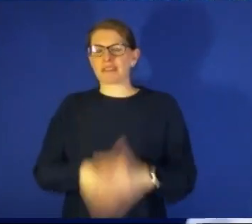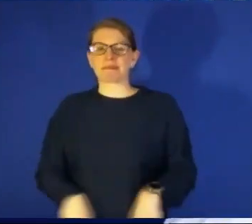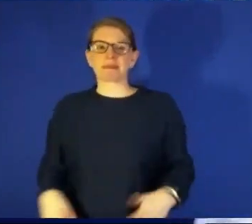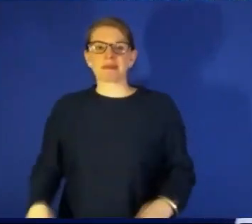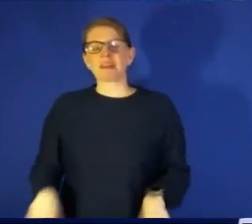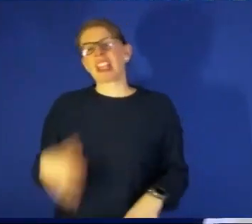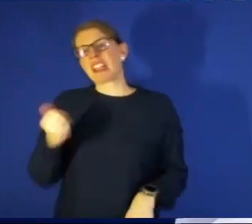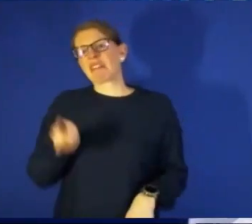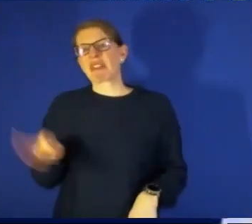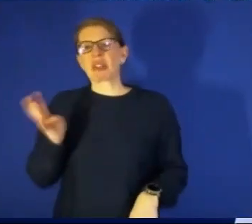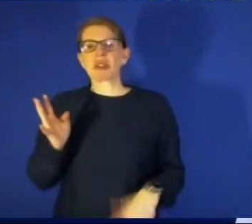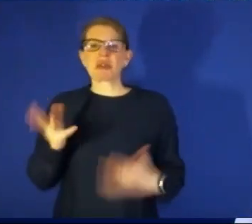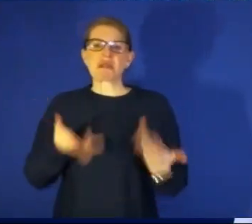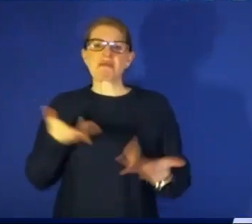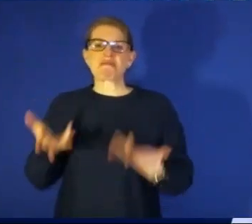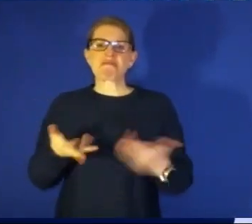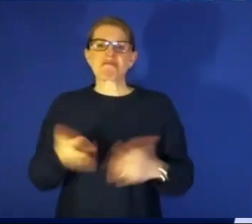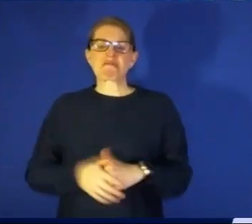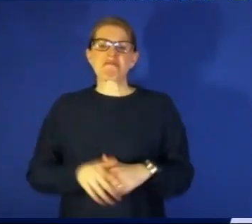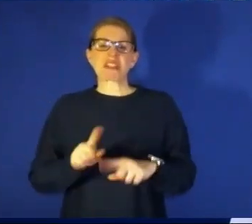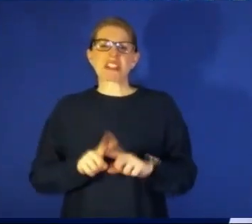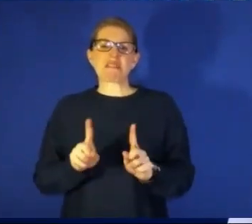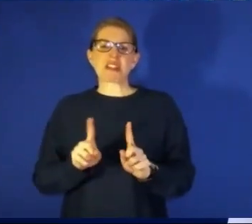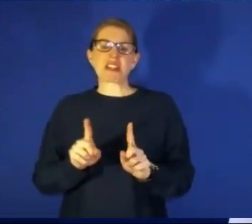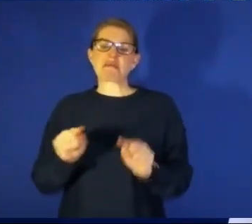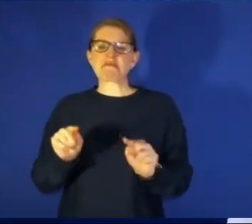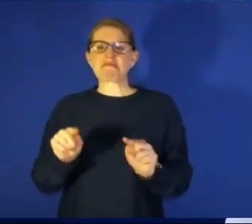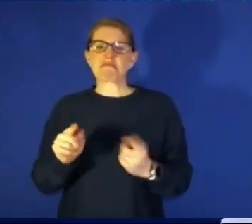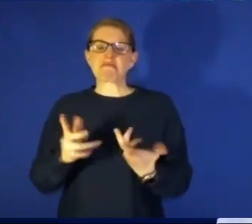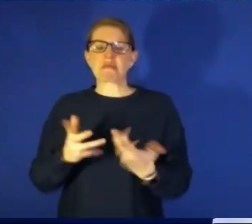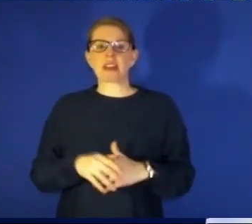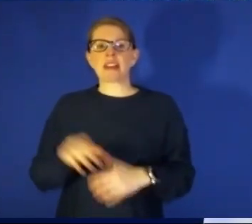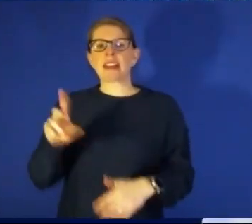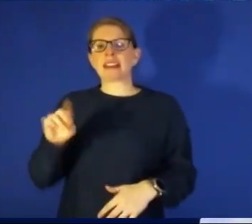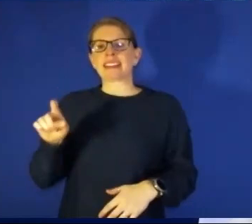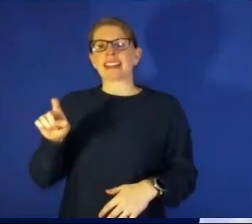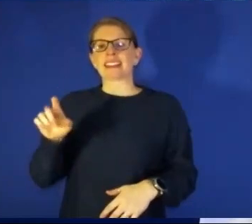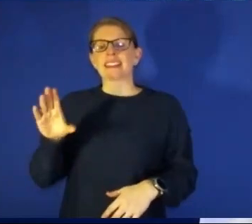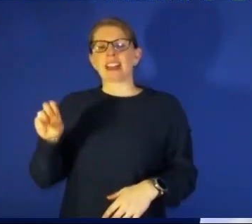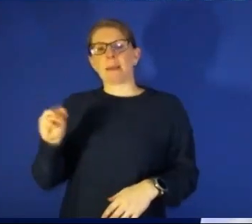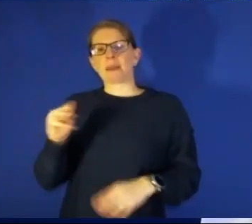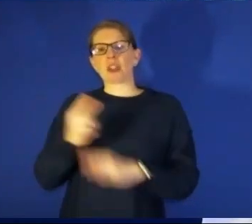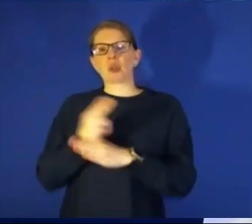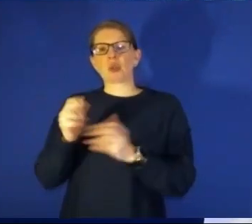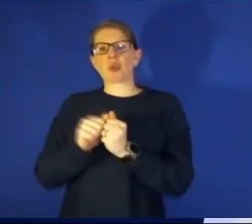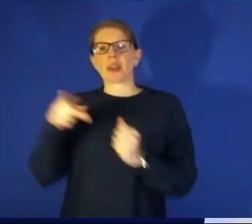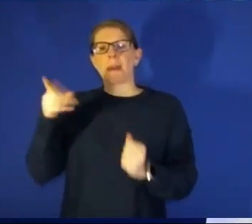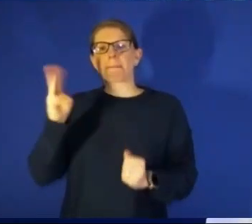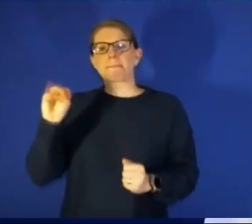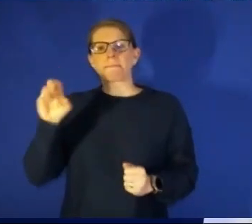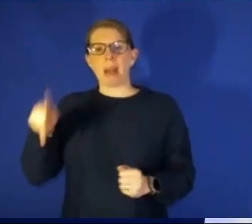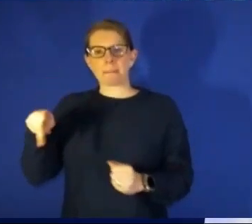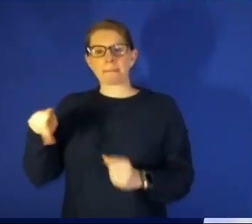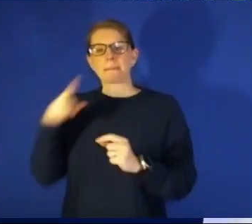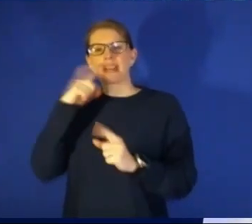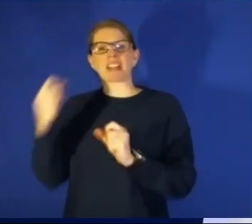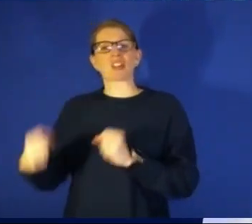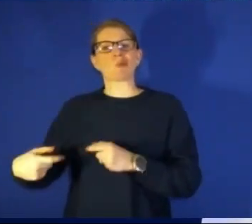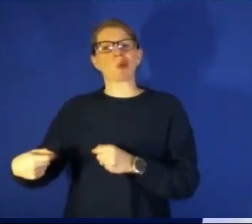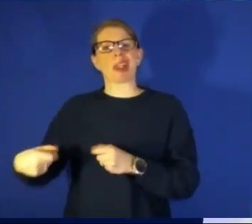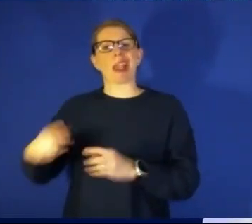few subtle differences. Okay. The Dexcom we like to use with the pumps because it communicates, but